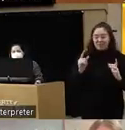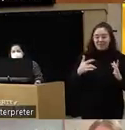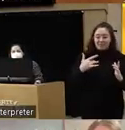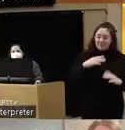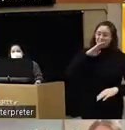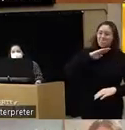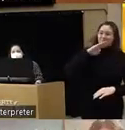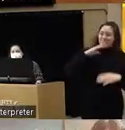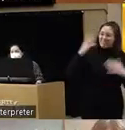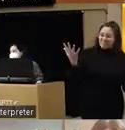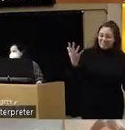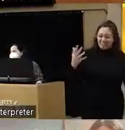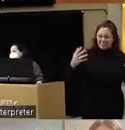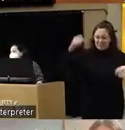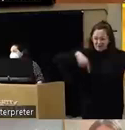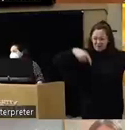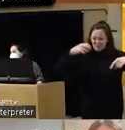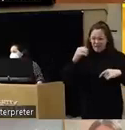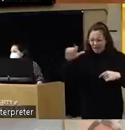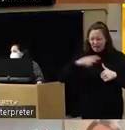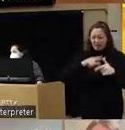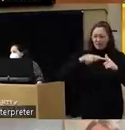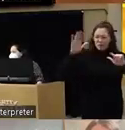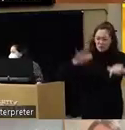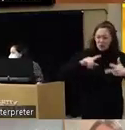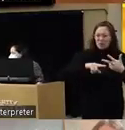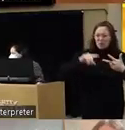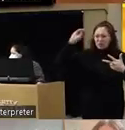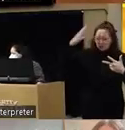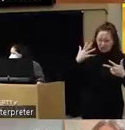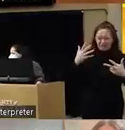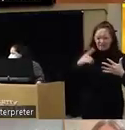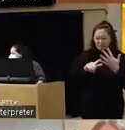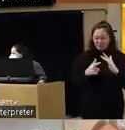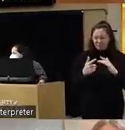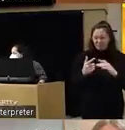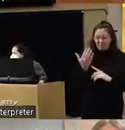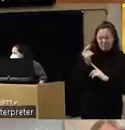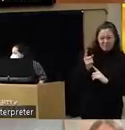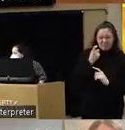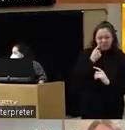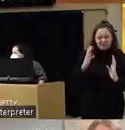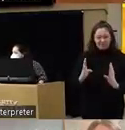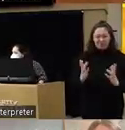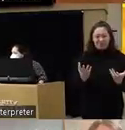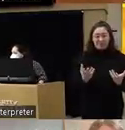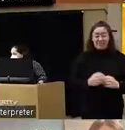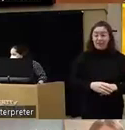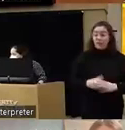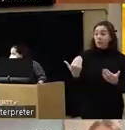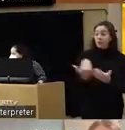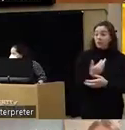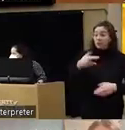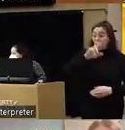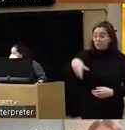frustration. It was hailing, snowing, raining, and sunny in the last 15 minutes outside. If you're new to Rochester,